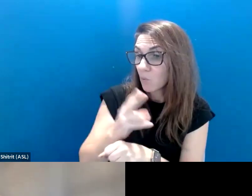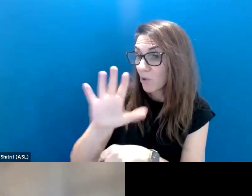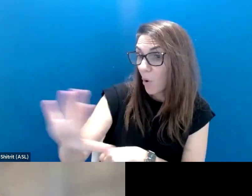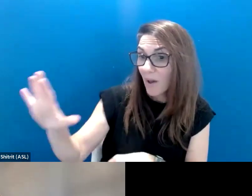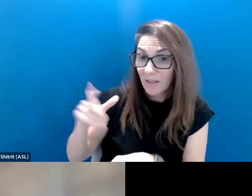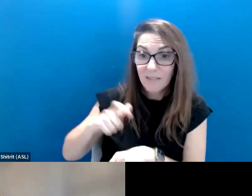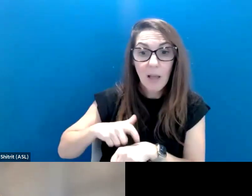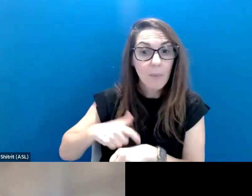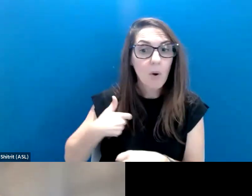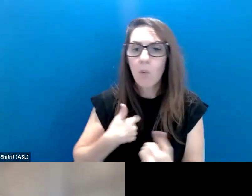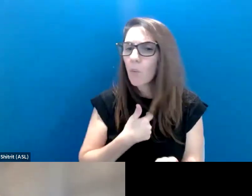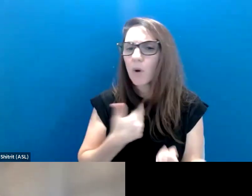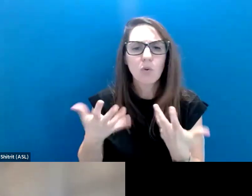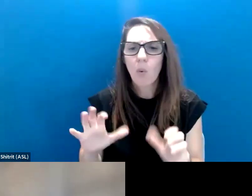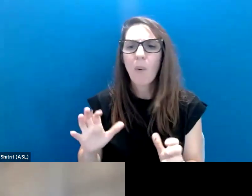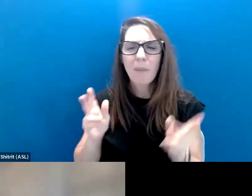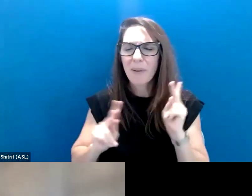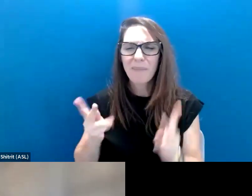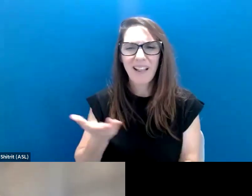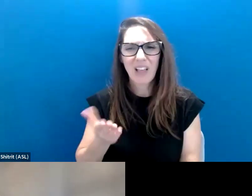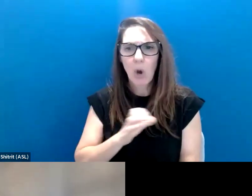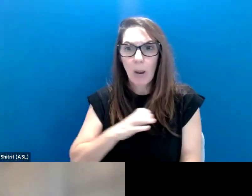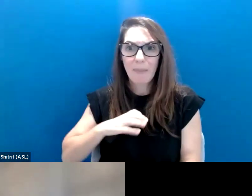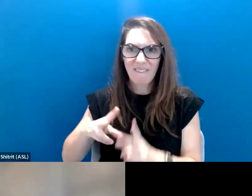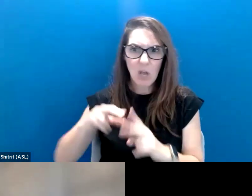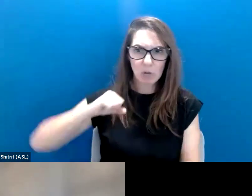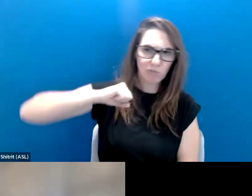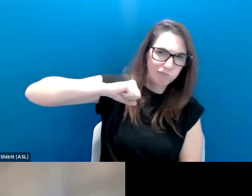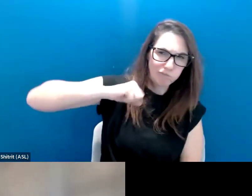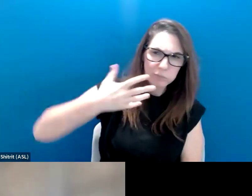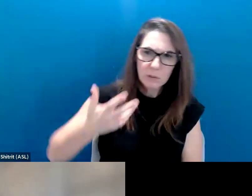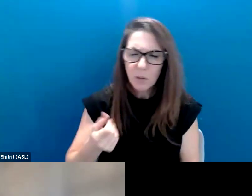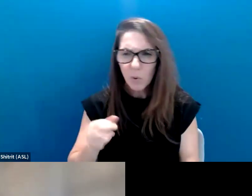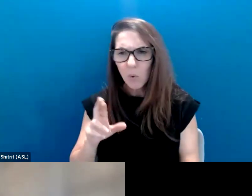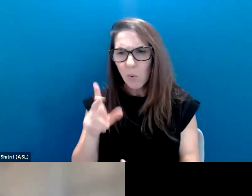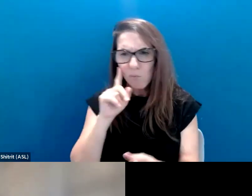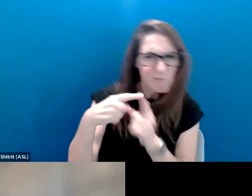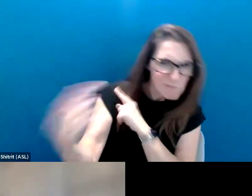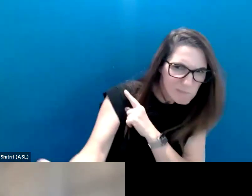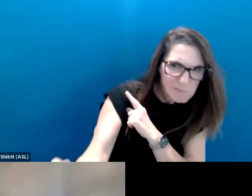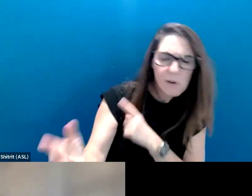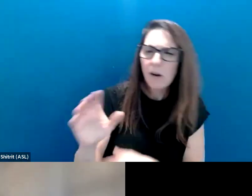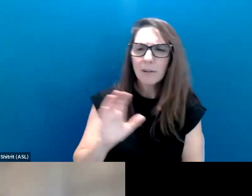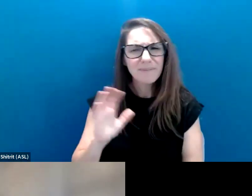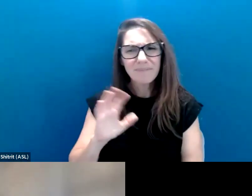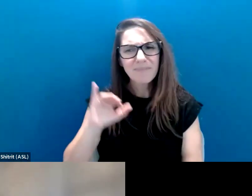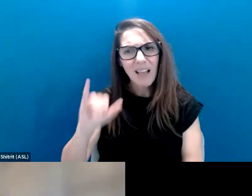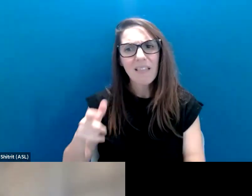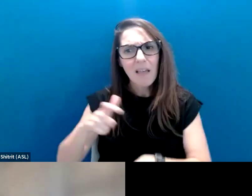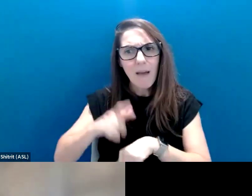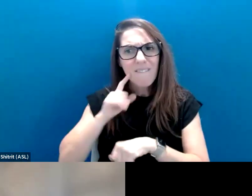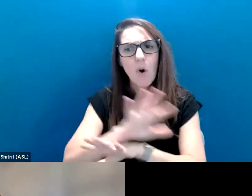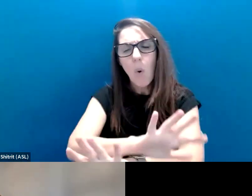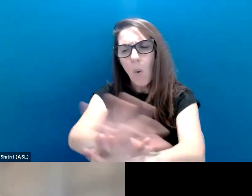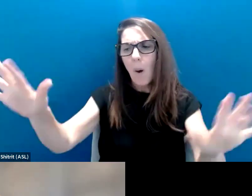the committee are defensive or counteracting or disagreeing or whatever. It's like the time for the public to